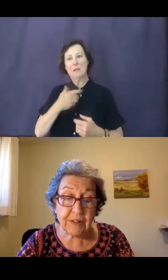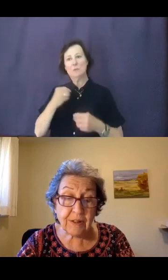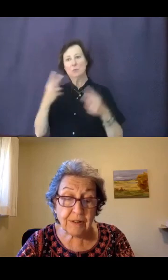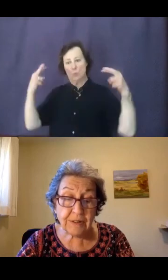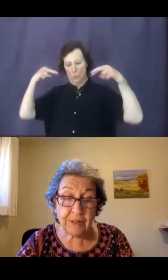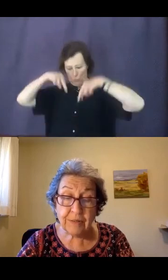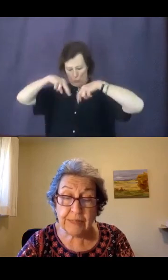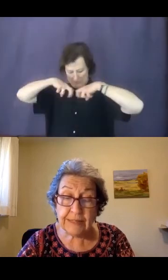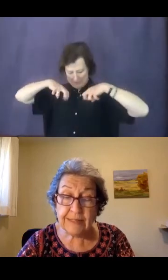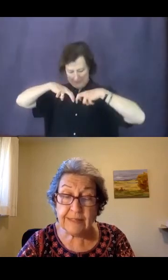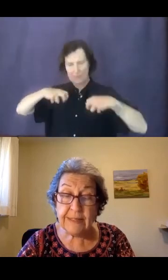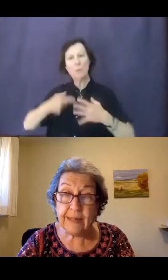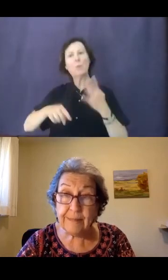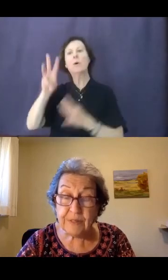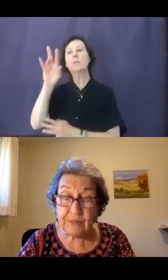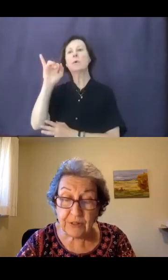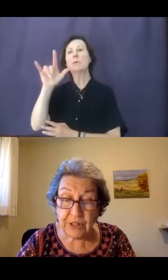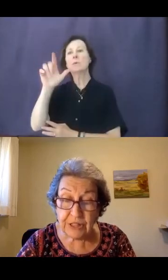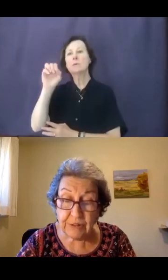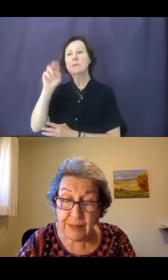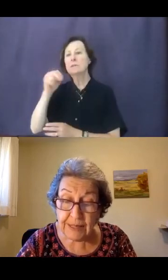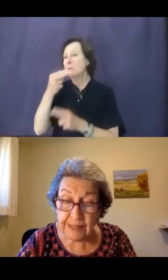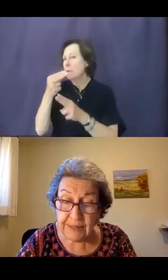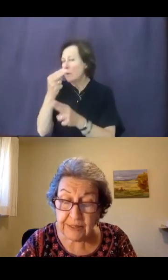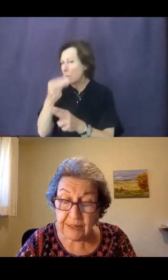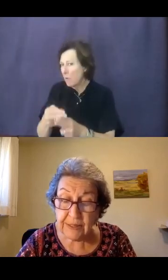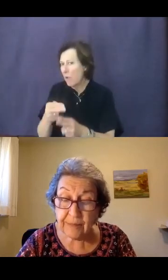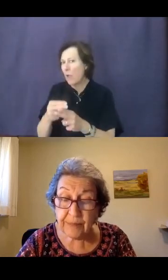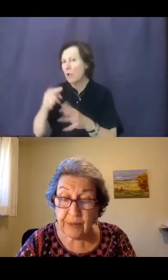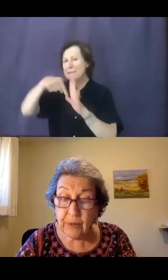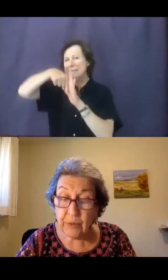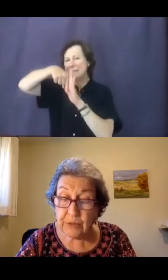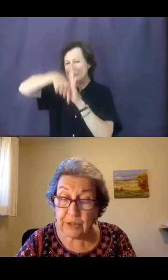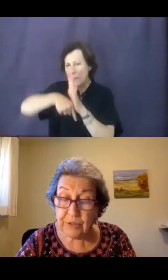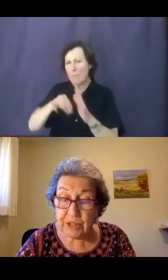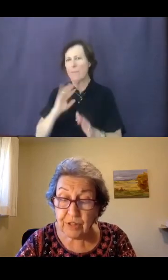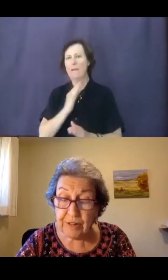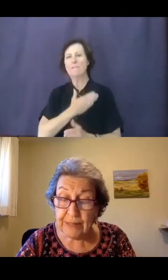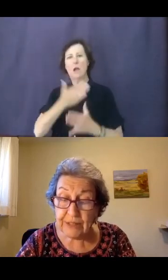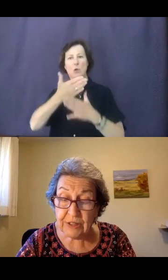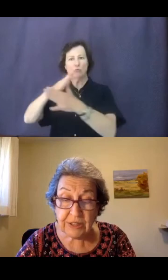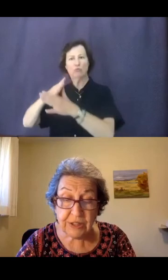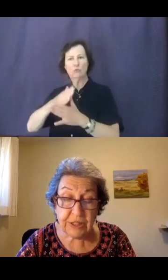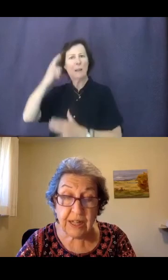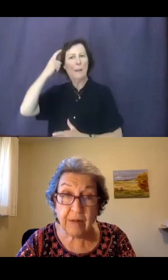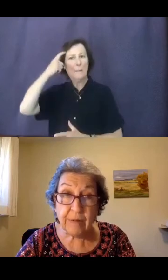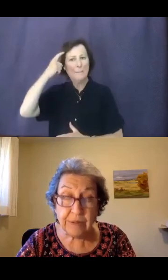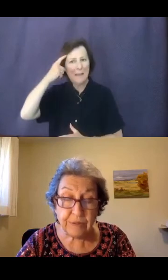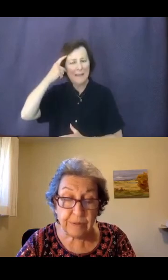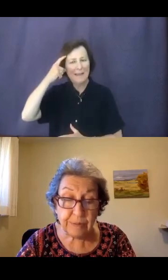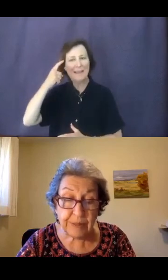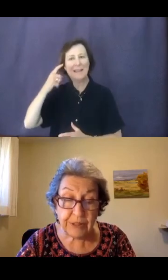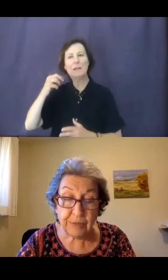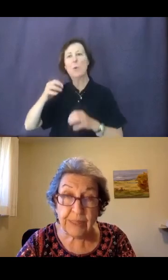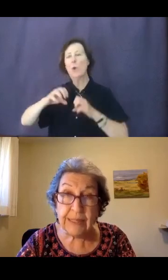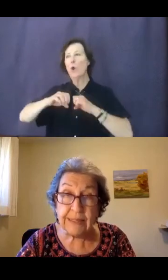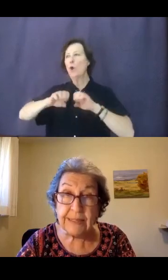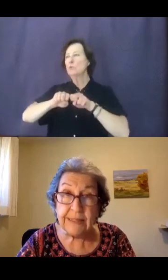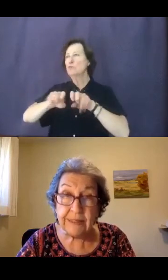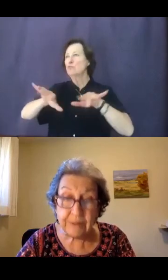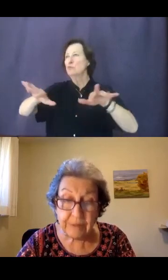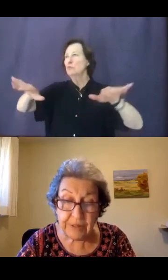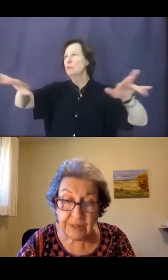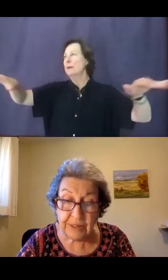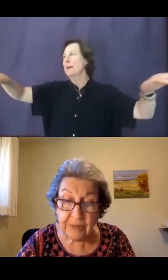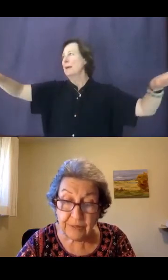Wilson called the greatest depths of our shared minds, or to stretch our imagination outward to embrace